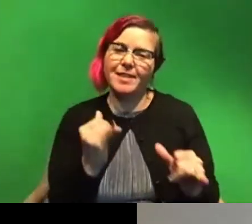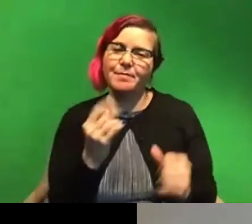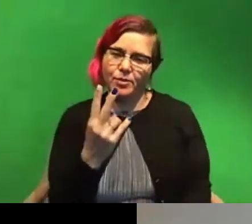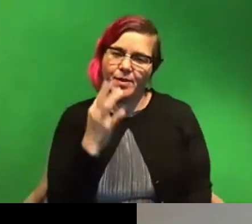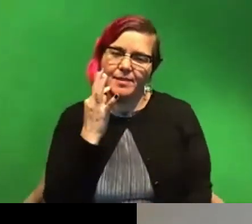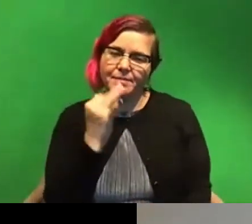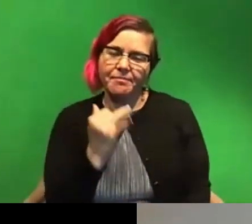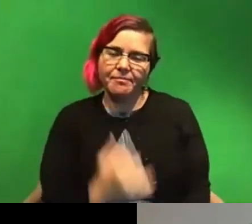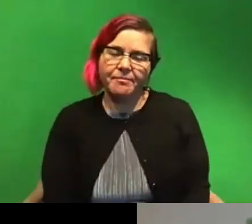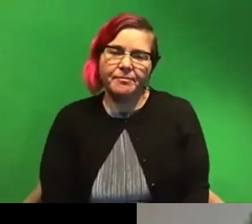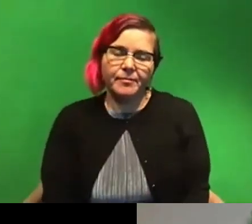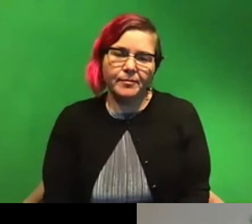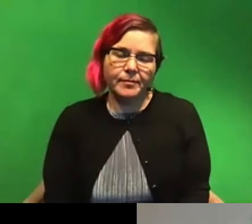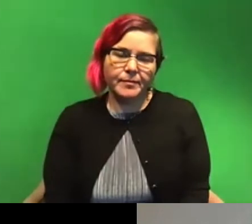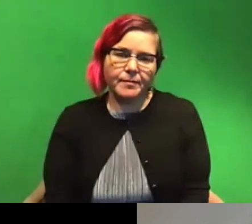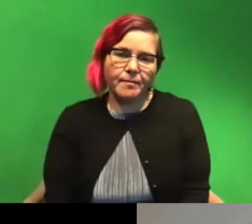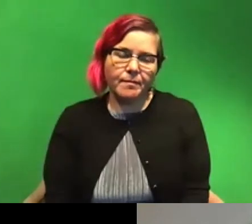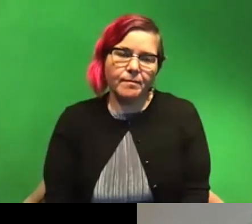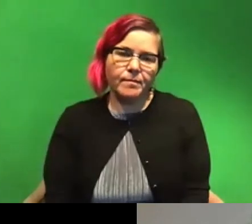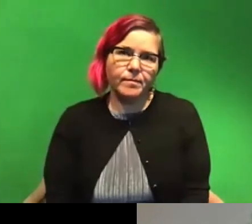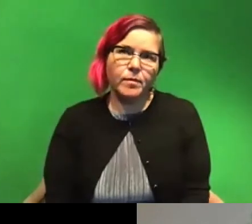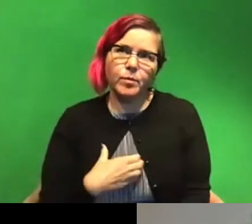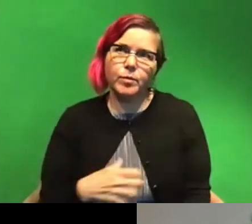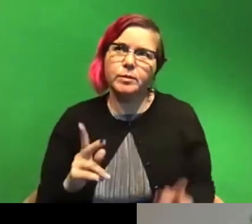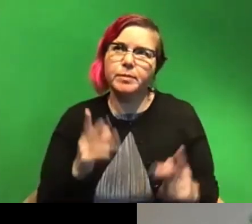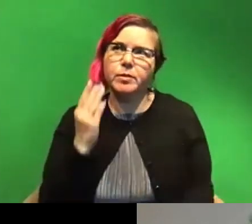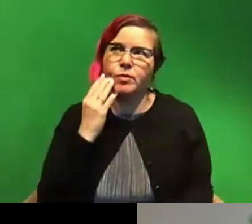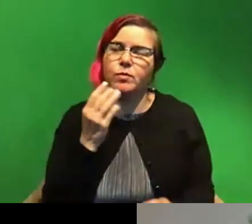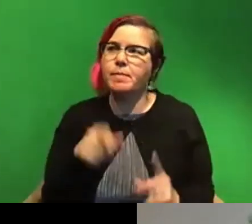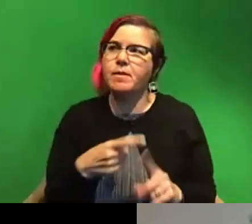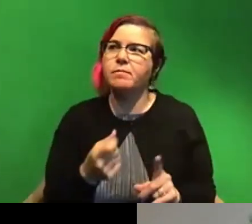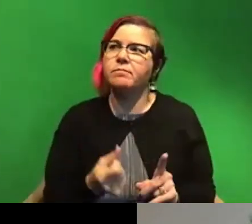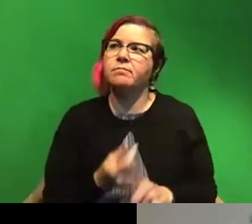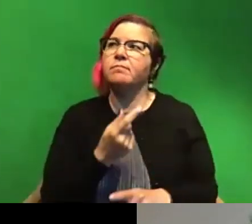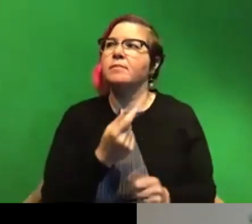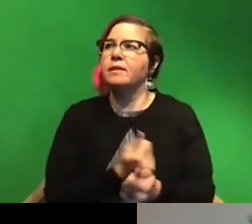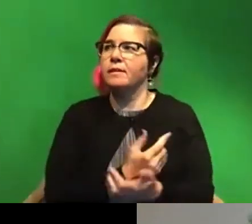cats. Something that I wish people knew.